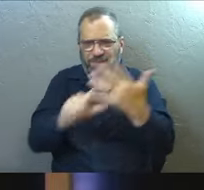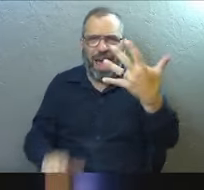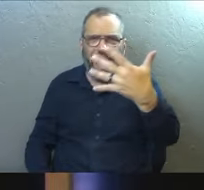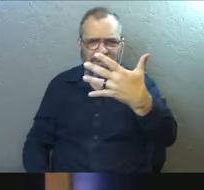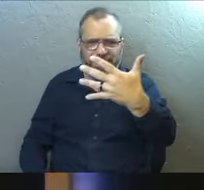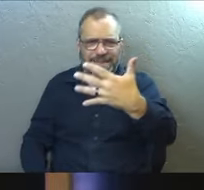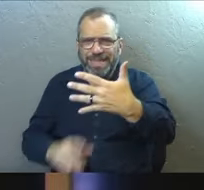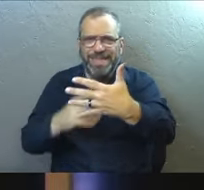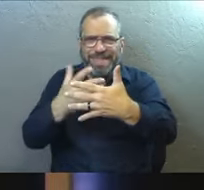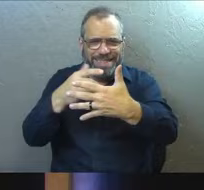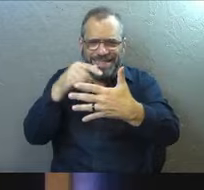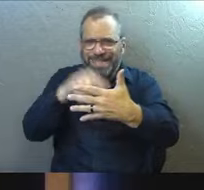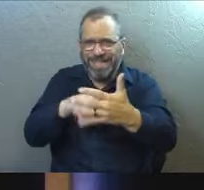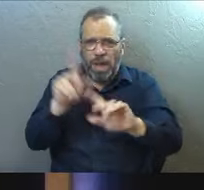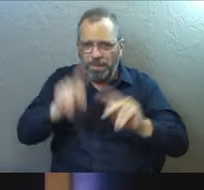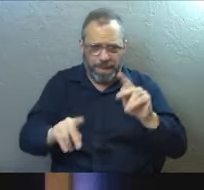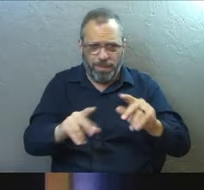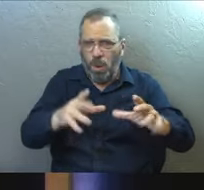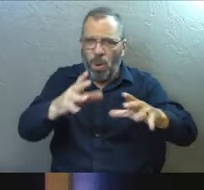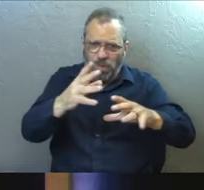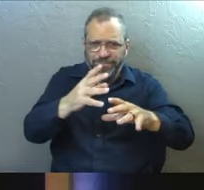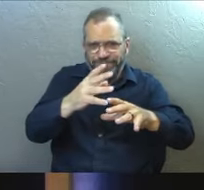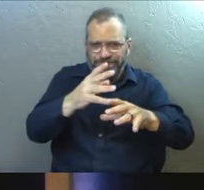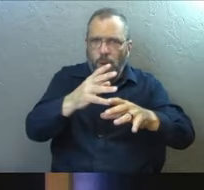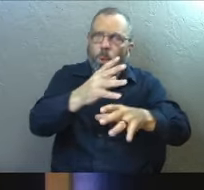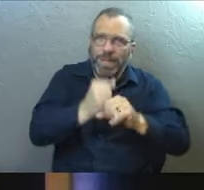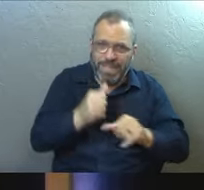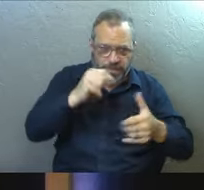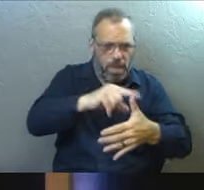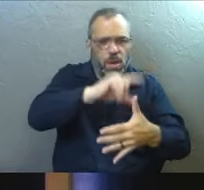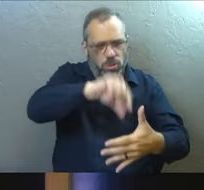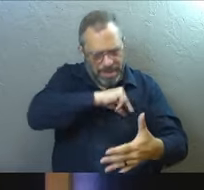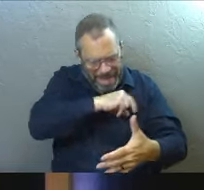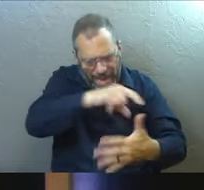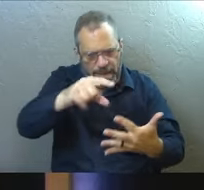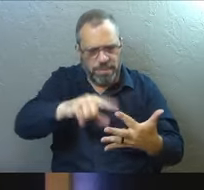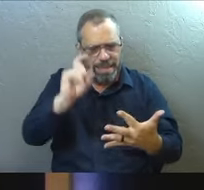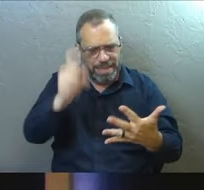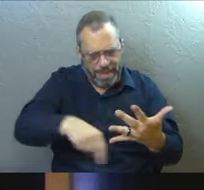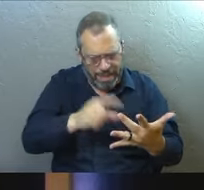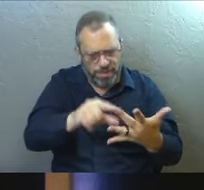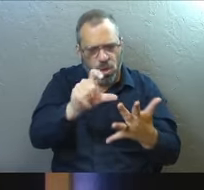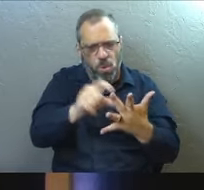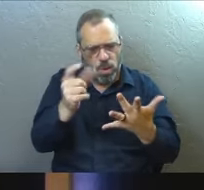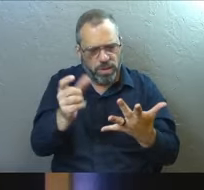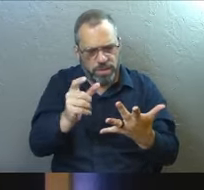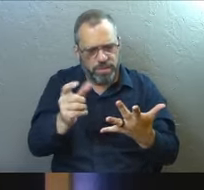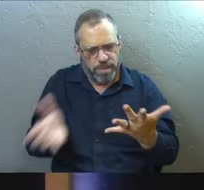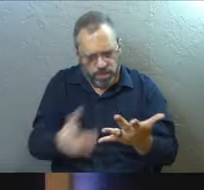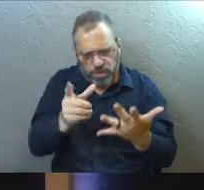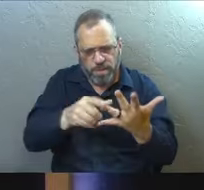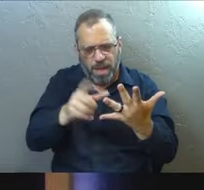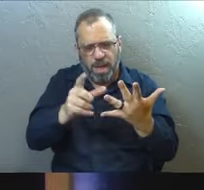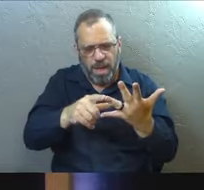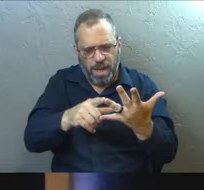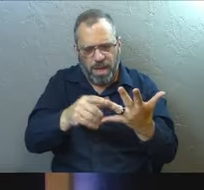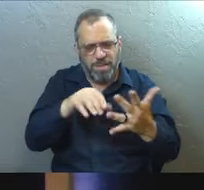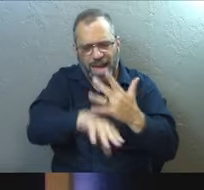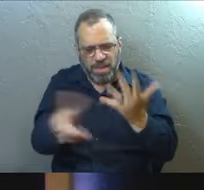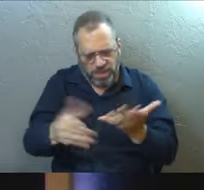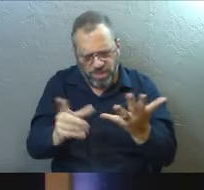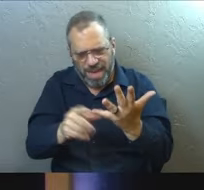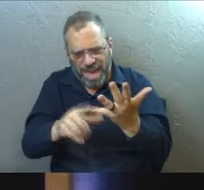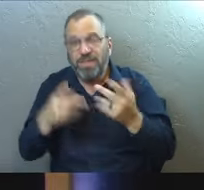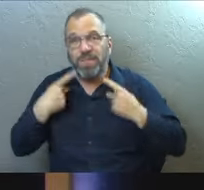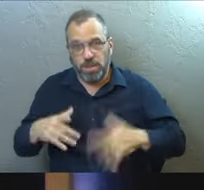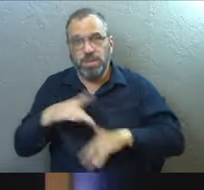five love languages. This is how people receive love. There's quality time, and there's gifts. There's words of affirmation. There's acts of service,